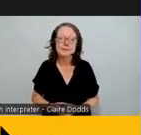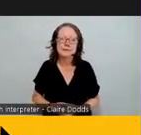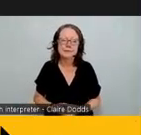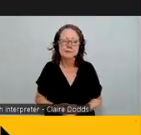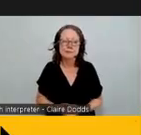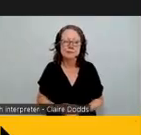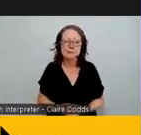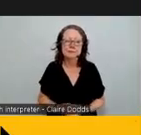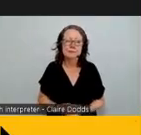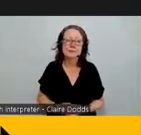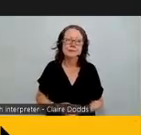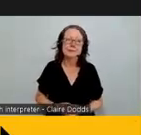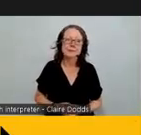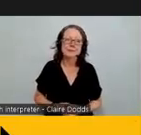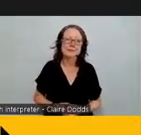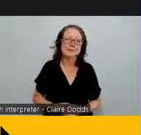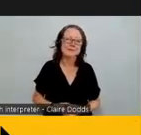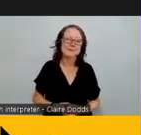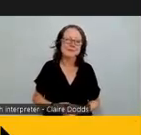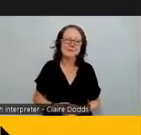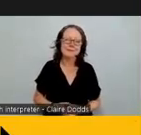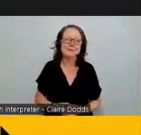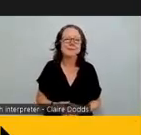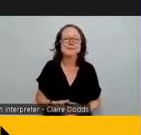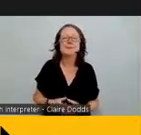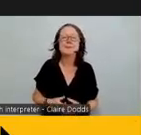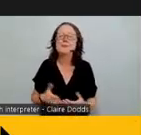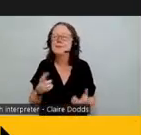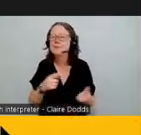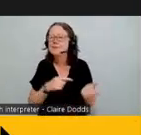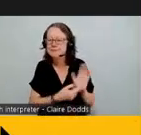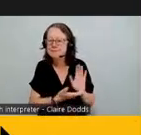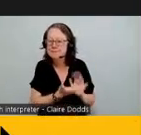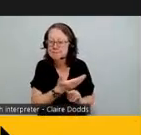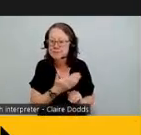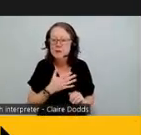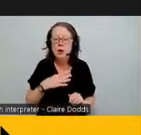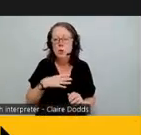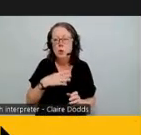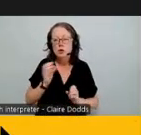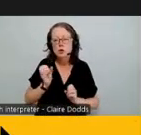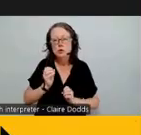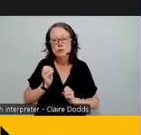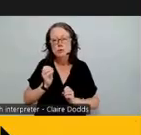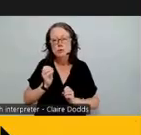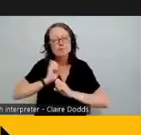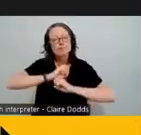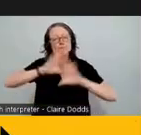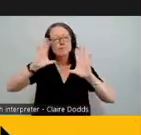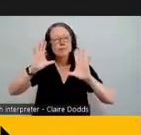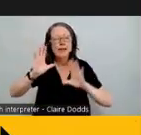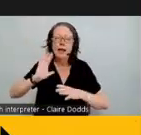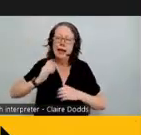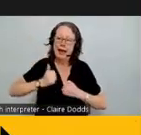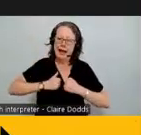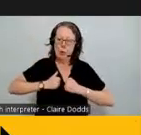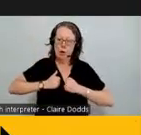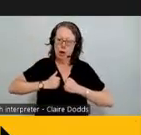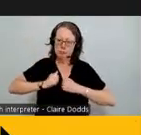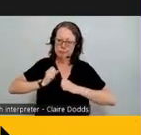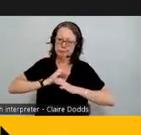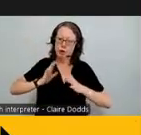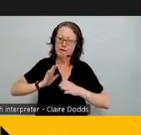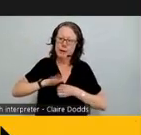He says, hopefully. I wanted to give you an idea of what we mean by place-based work. So because of this group and